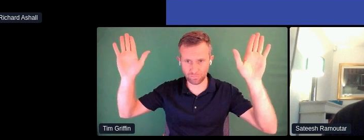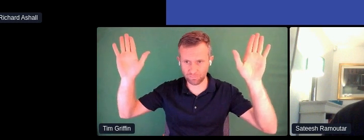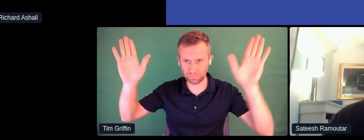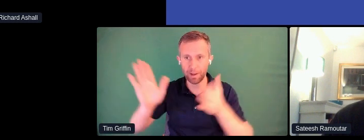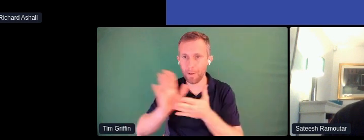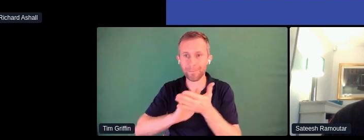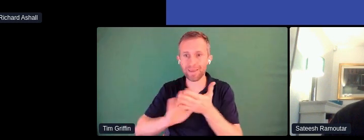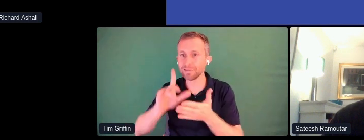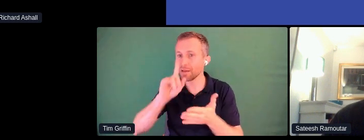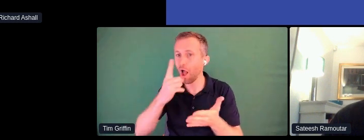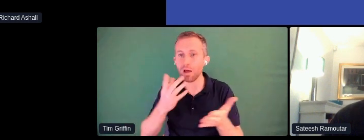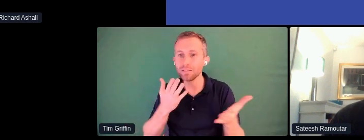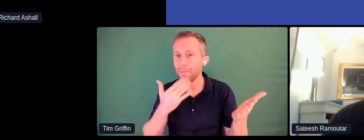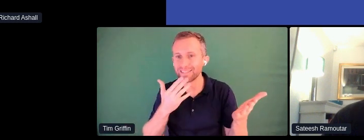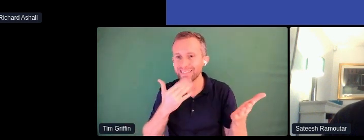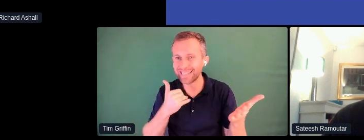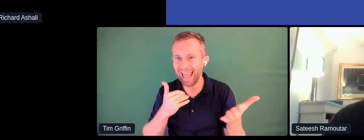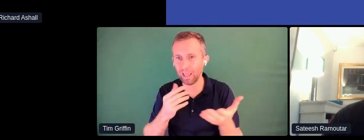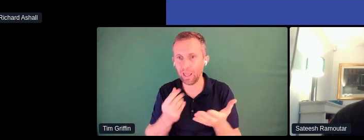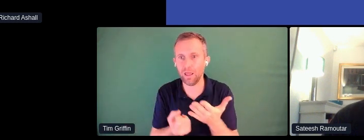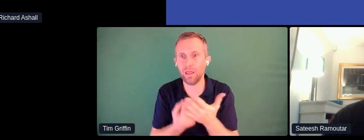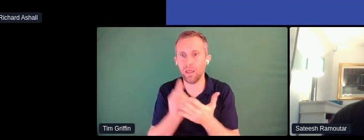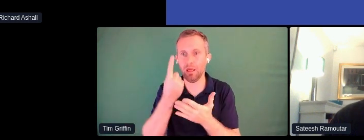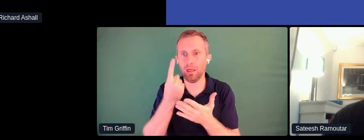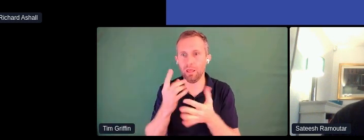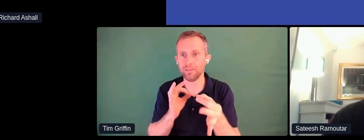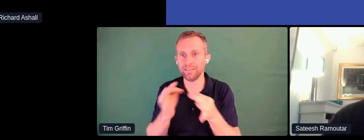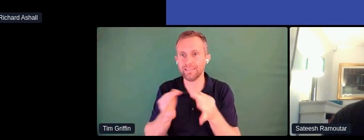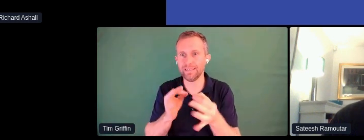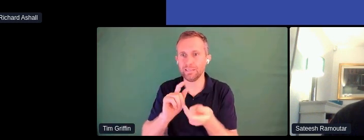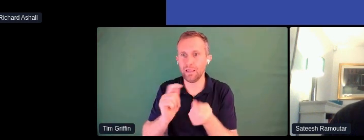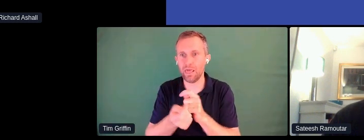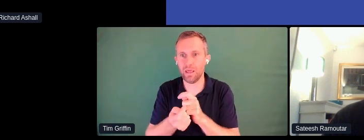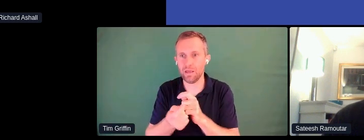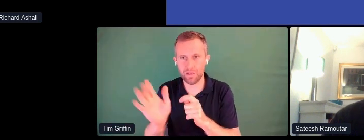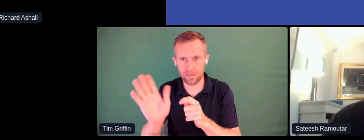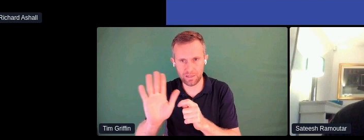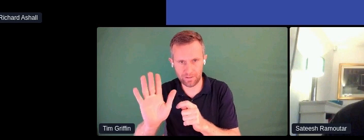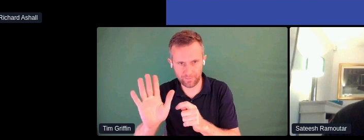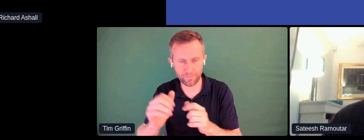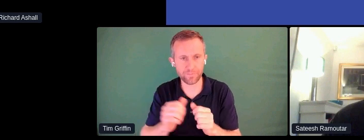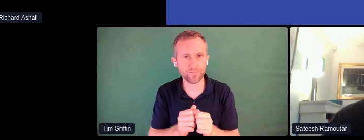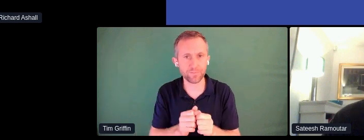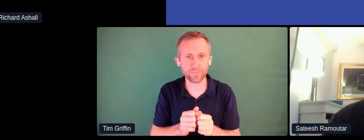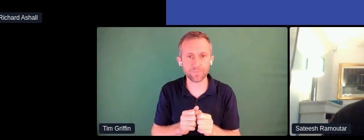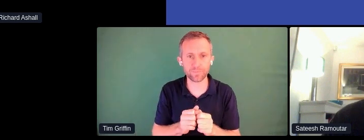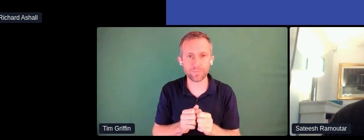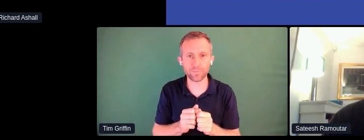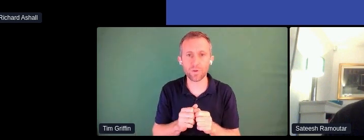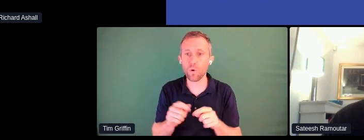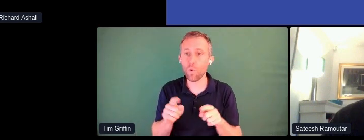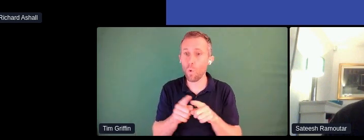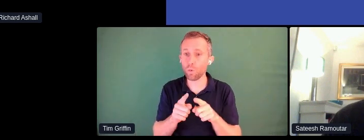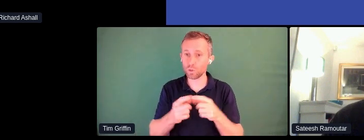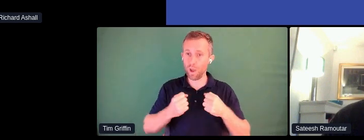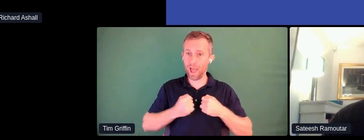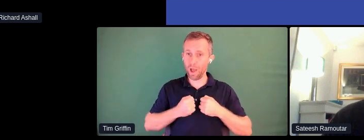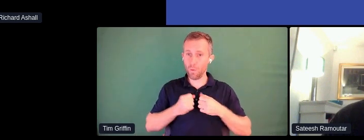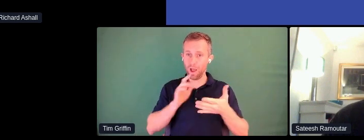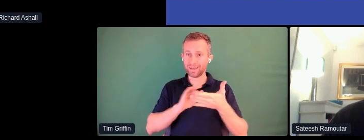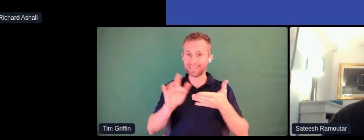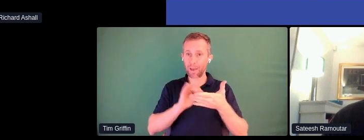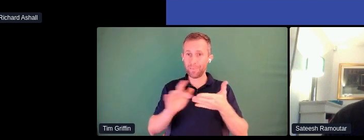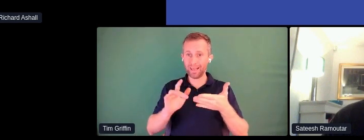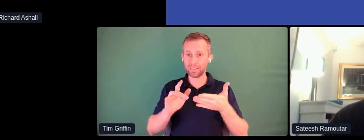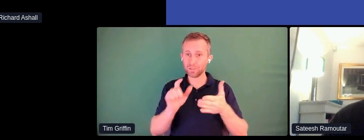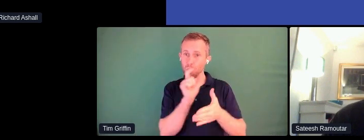Easology. Now with Easology, we also by default enable larger text throughout the interface.